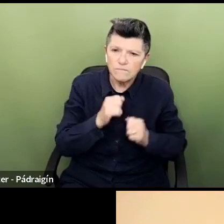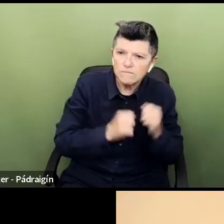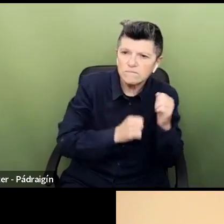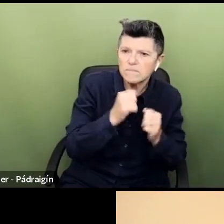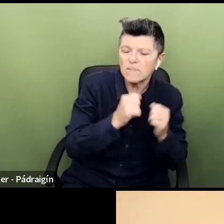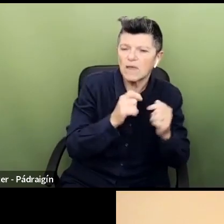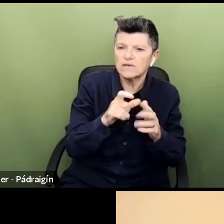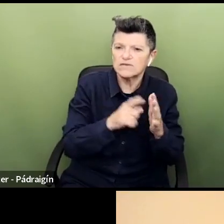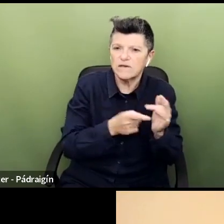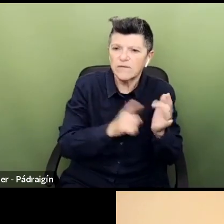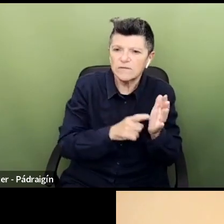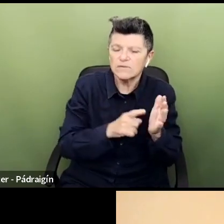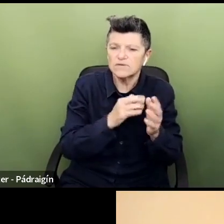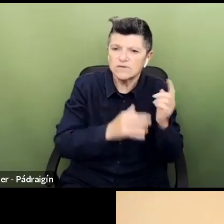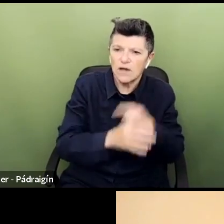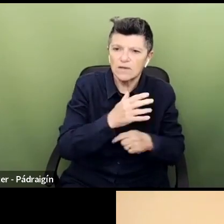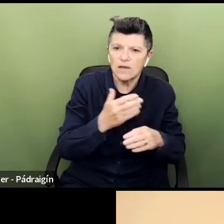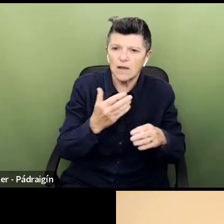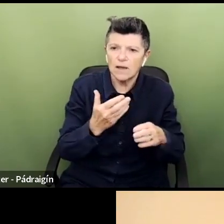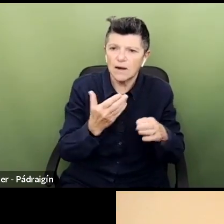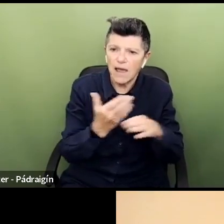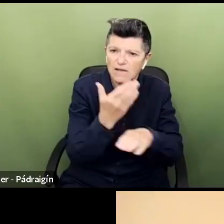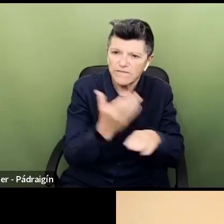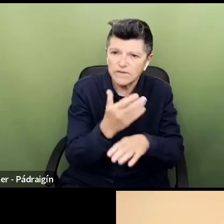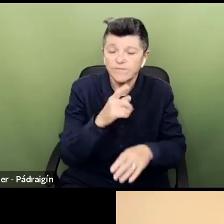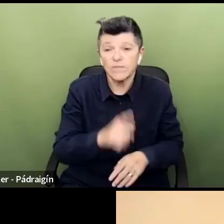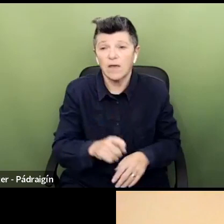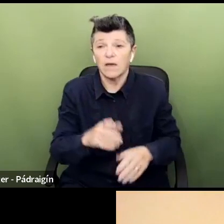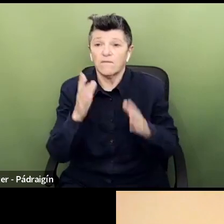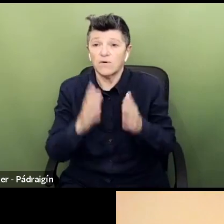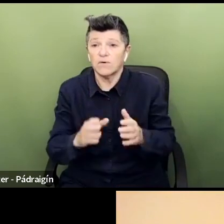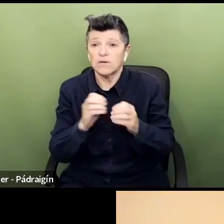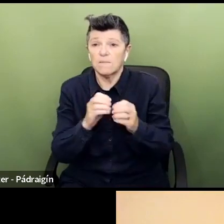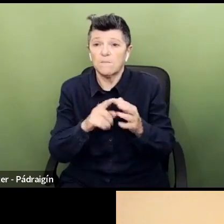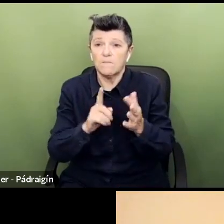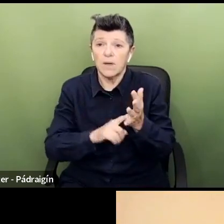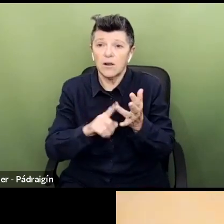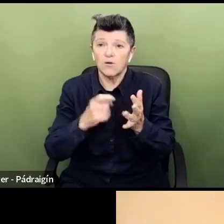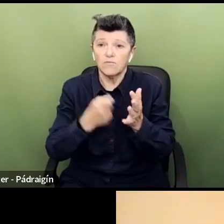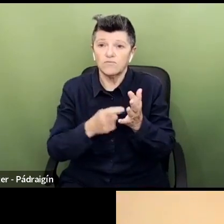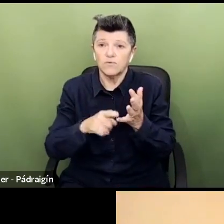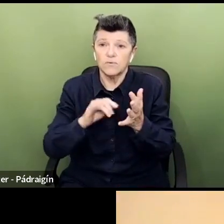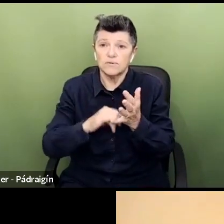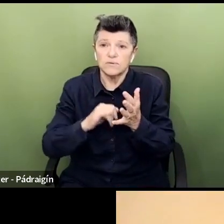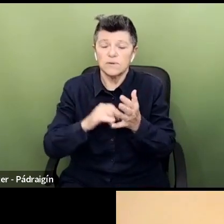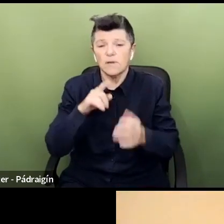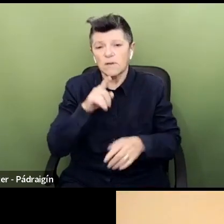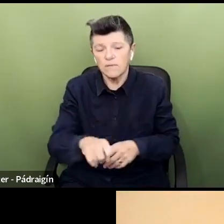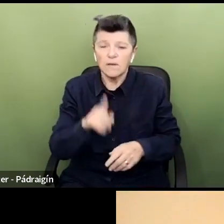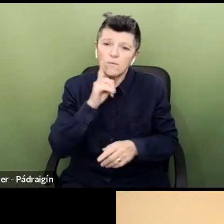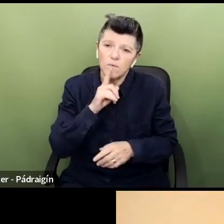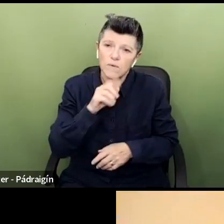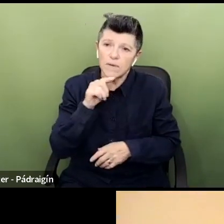activism. Of course, we saw in Belarus, women assumed a central role for the simple reason